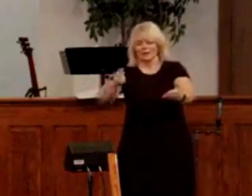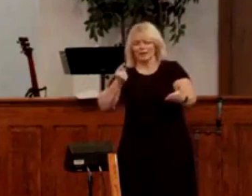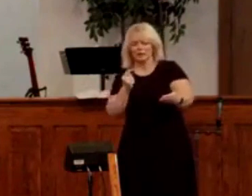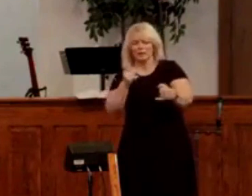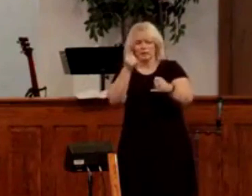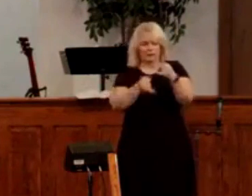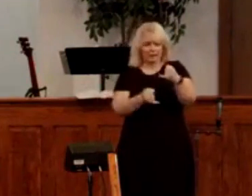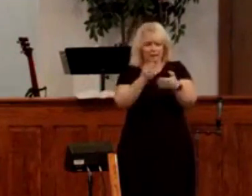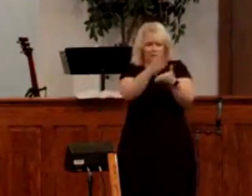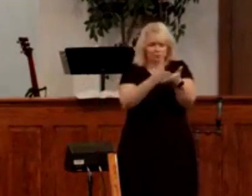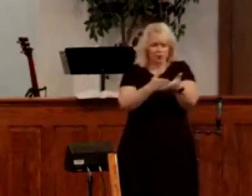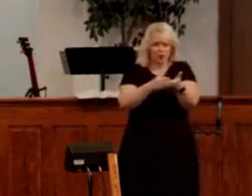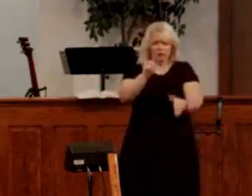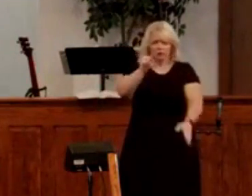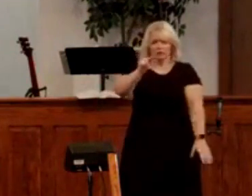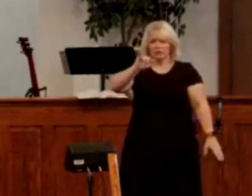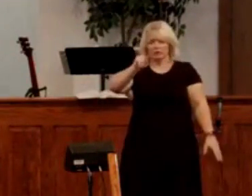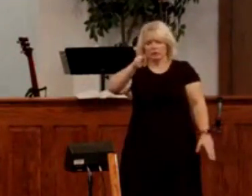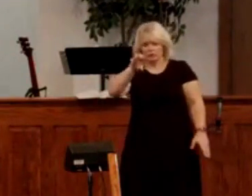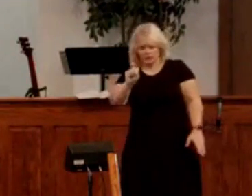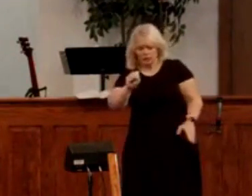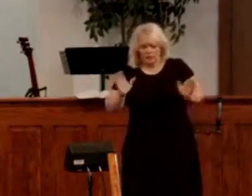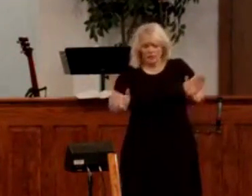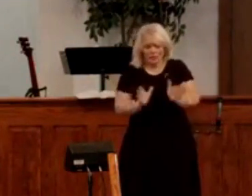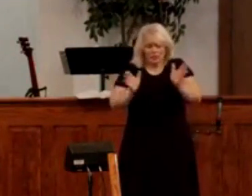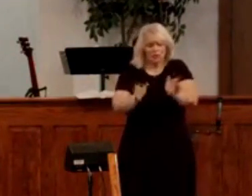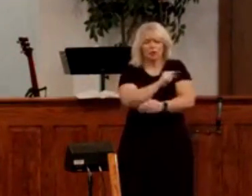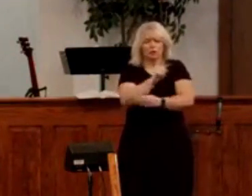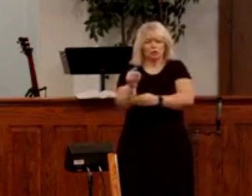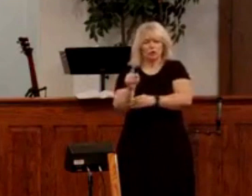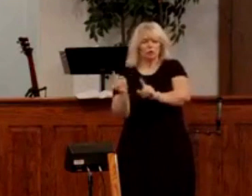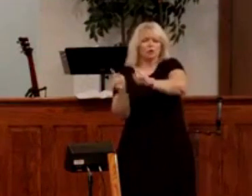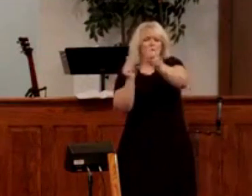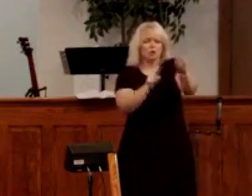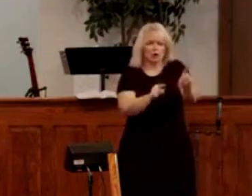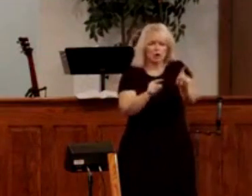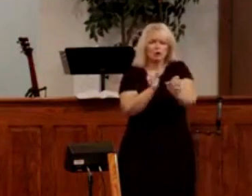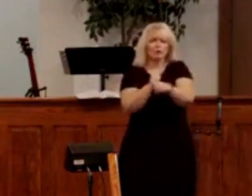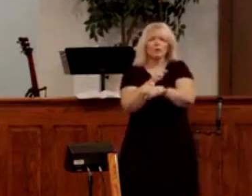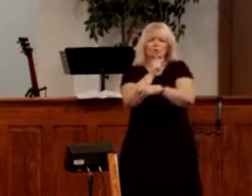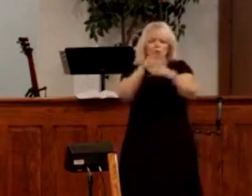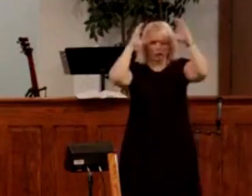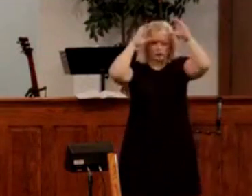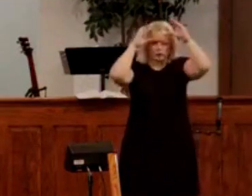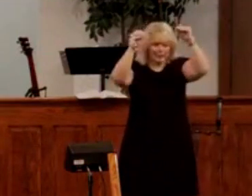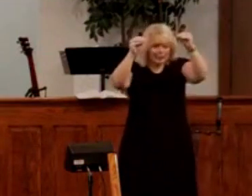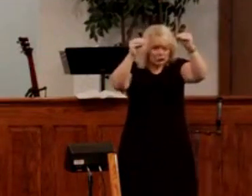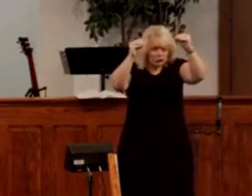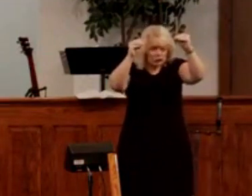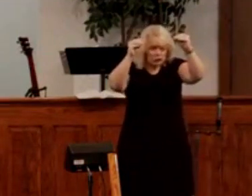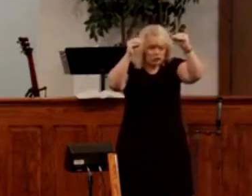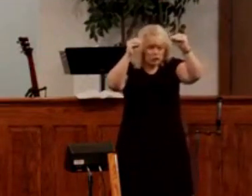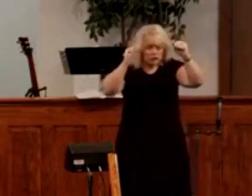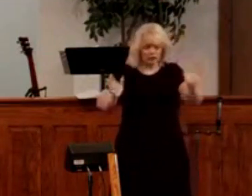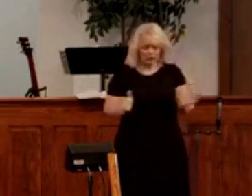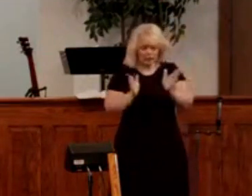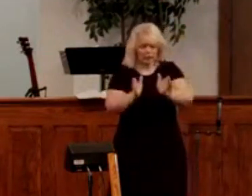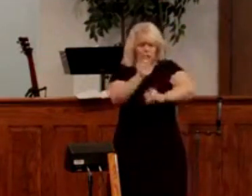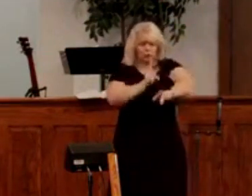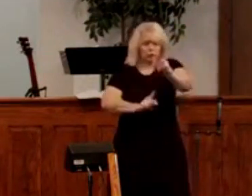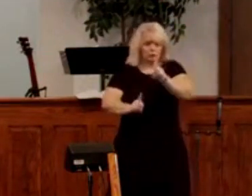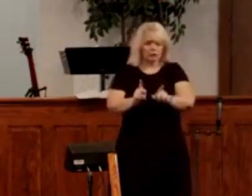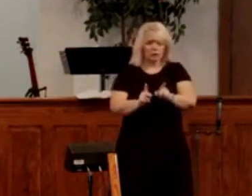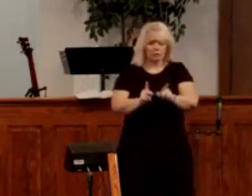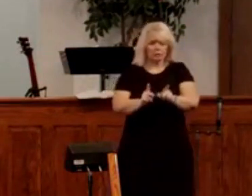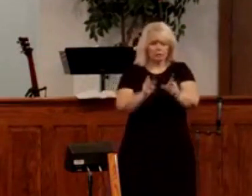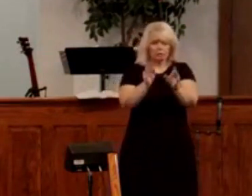sentence said, hey, Titus, I'm encouraging you. Go make sure you're teaching these things. Encourage the people. Correct the